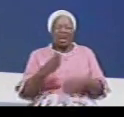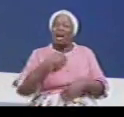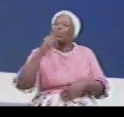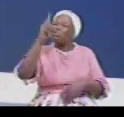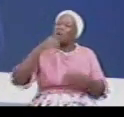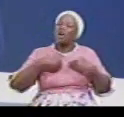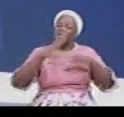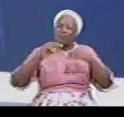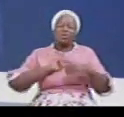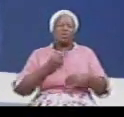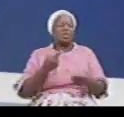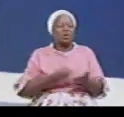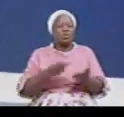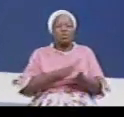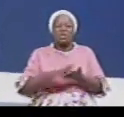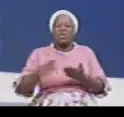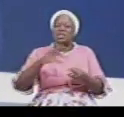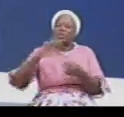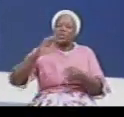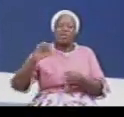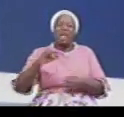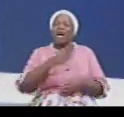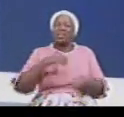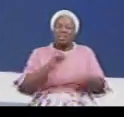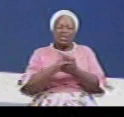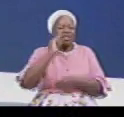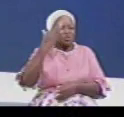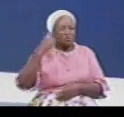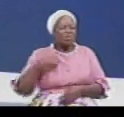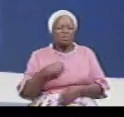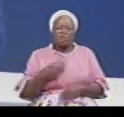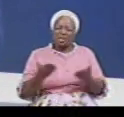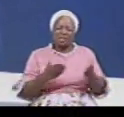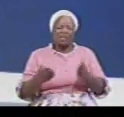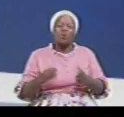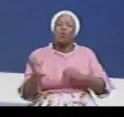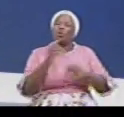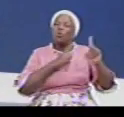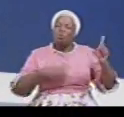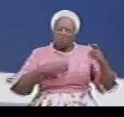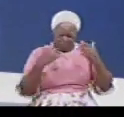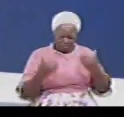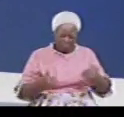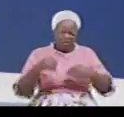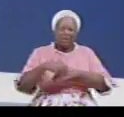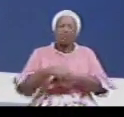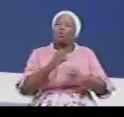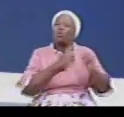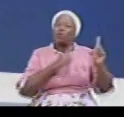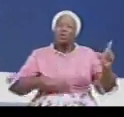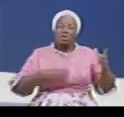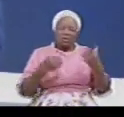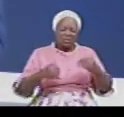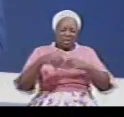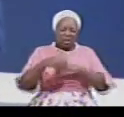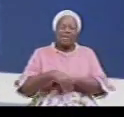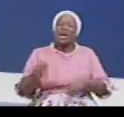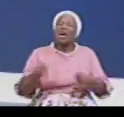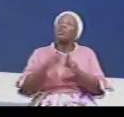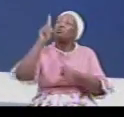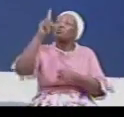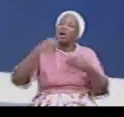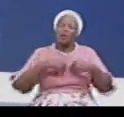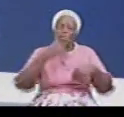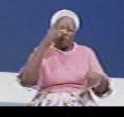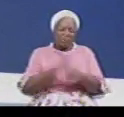us the Holy Spirit. And that is why we are here. Oh Lord, tonight. Oh Lord, tonight. As you have promised.